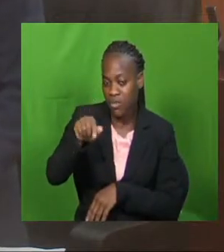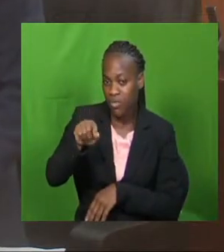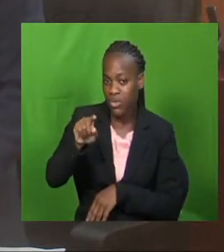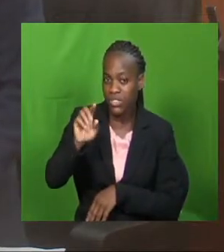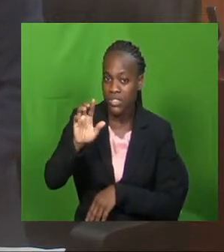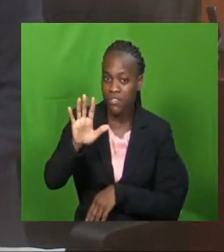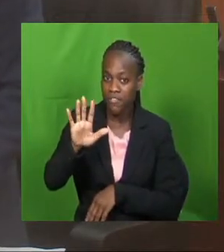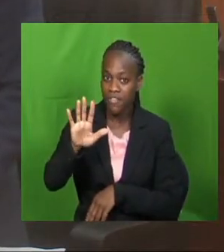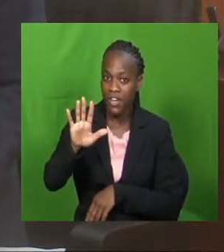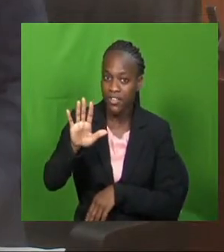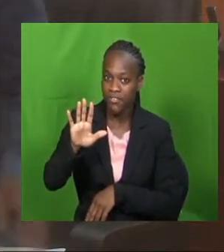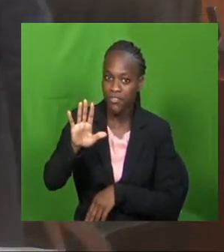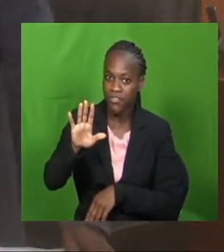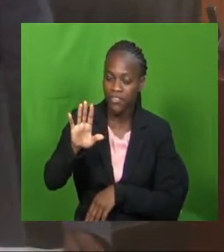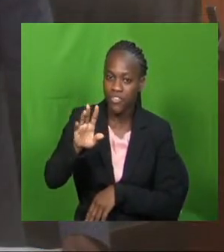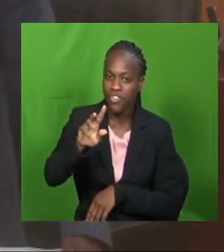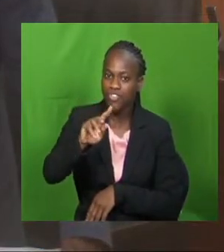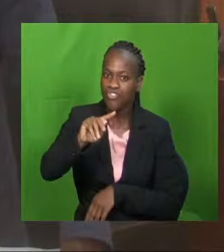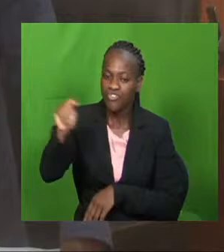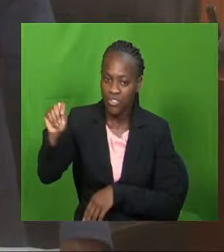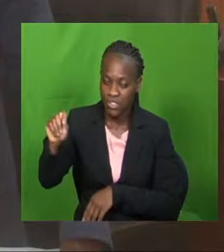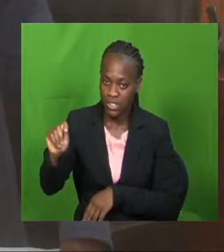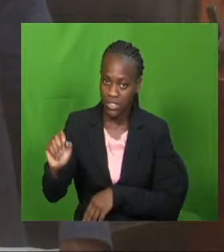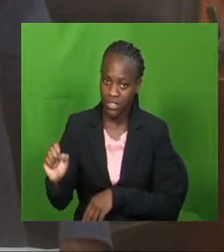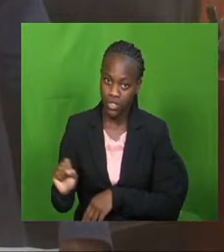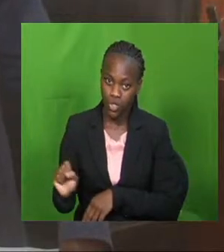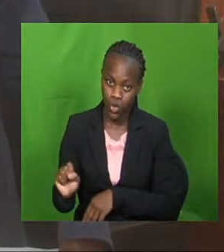3.5 trillion United States dollars.